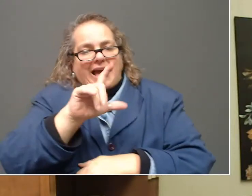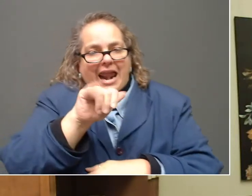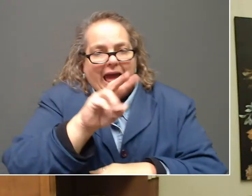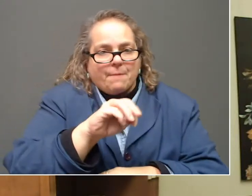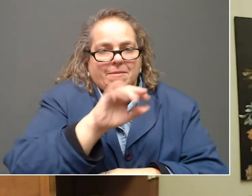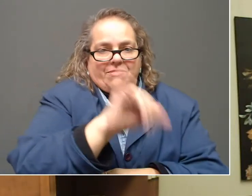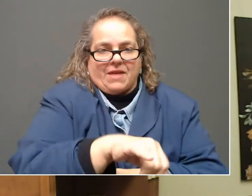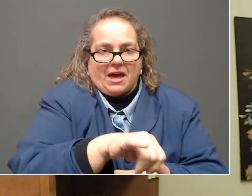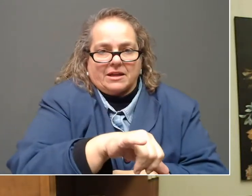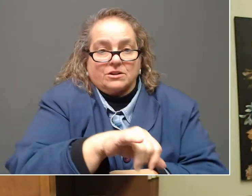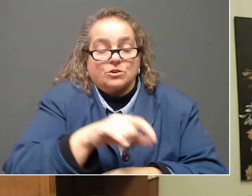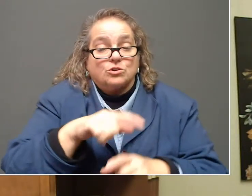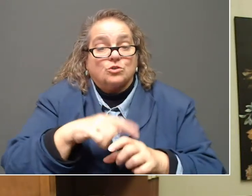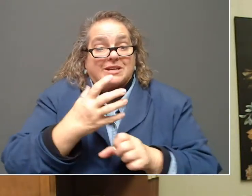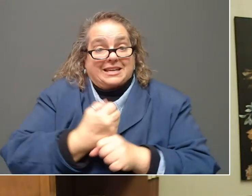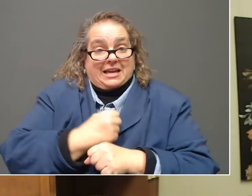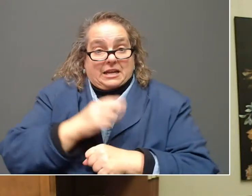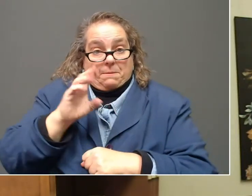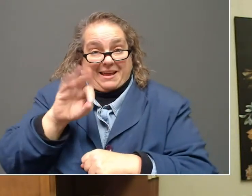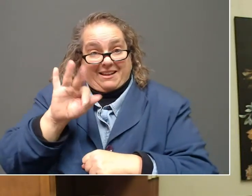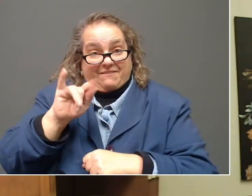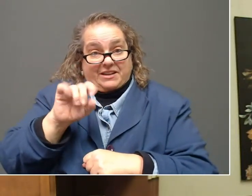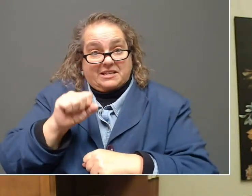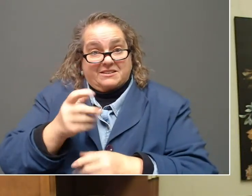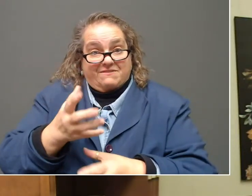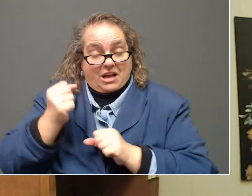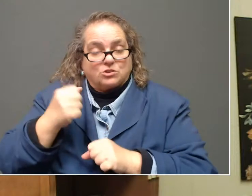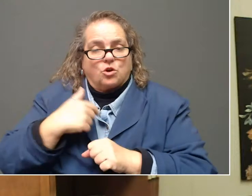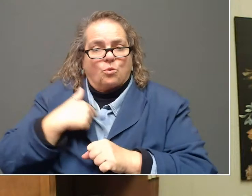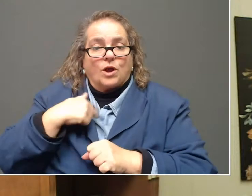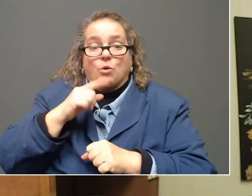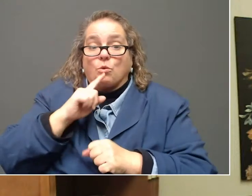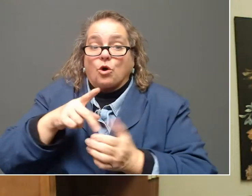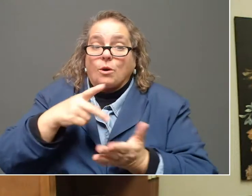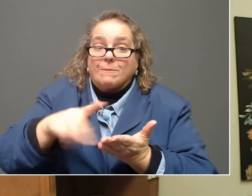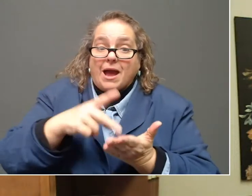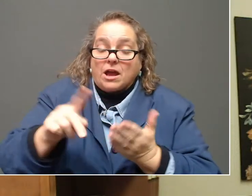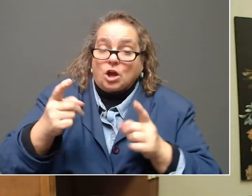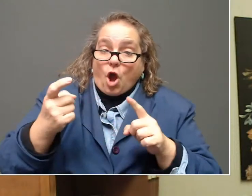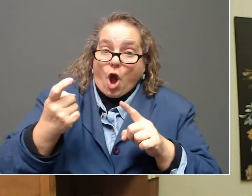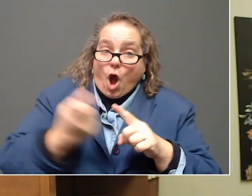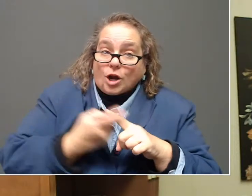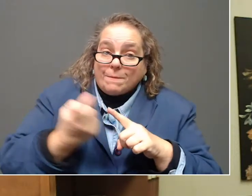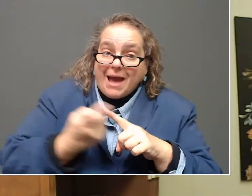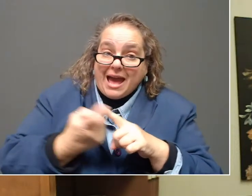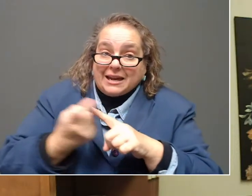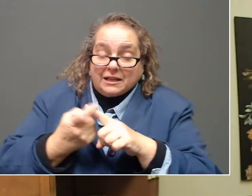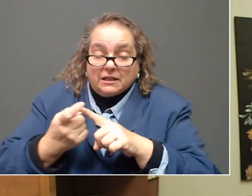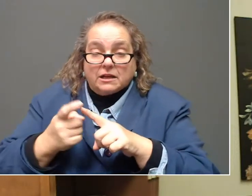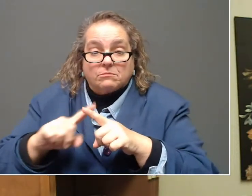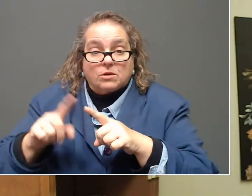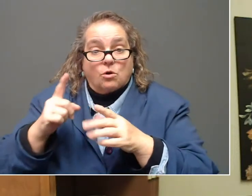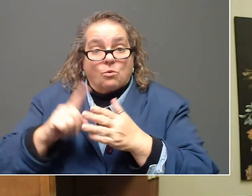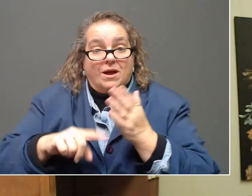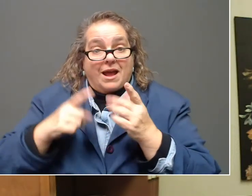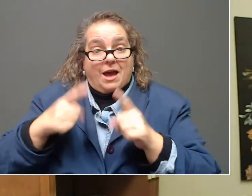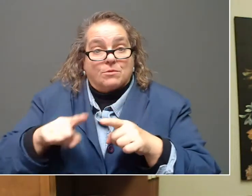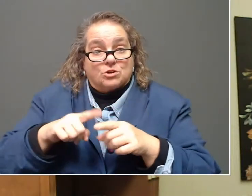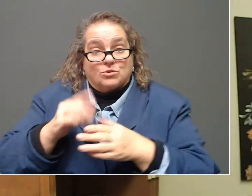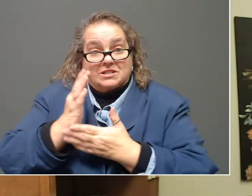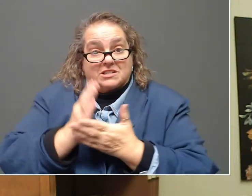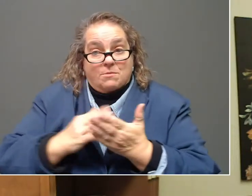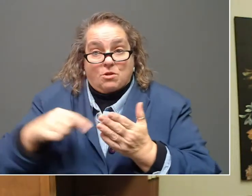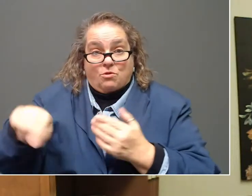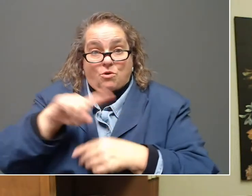when we had lots of mass filings by large employers, and this would have affected Ford and